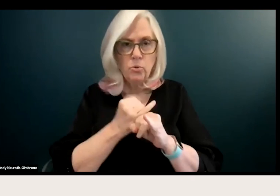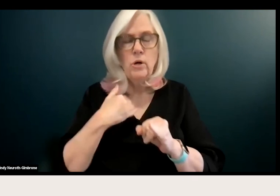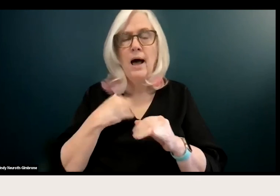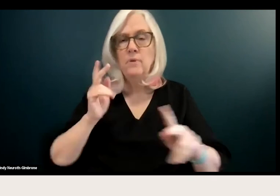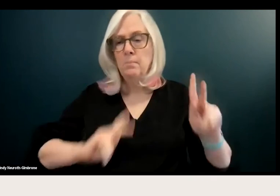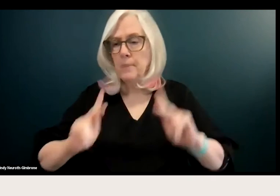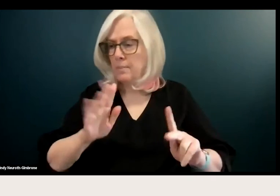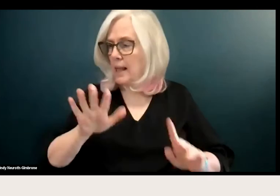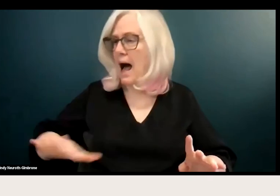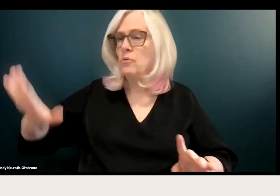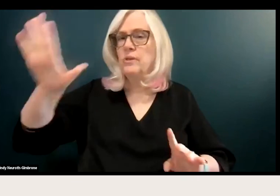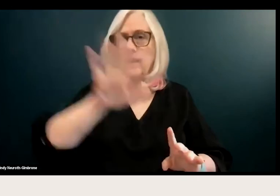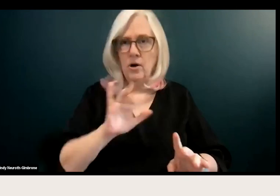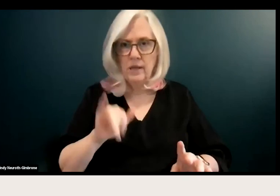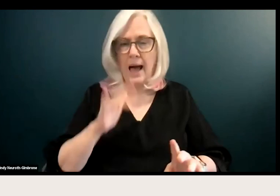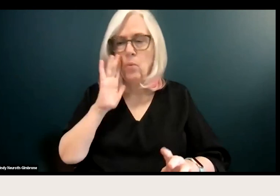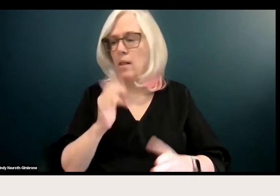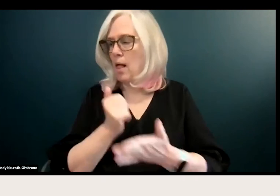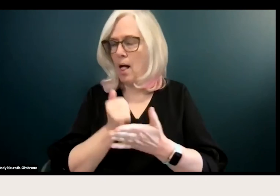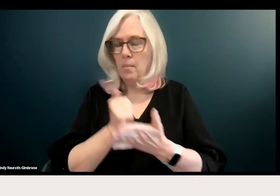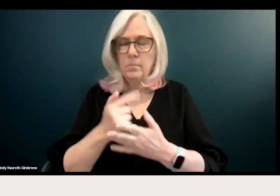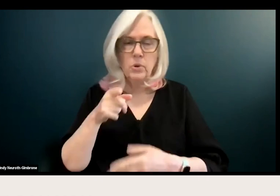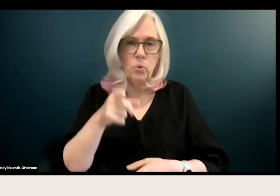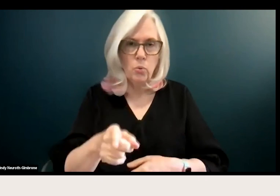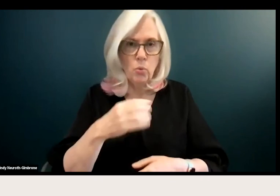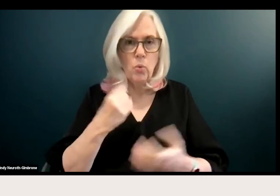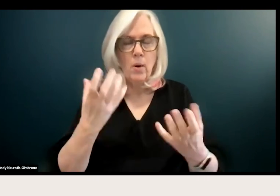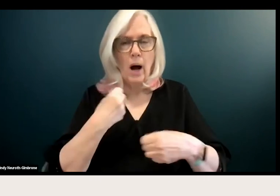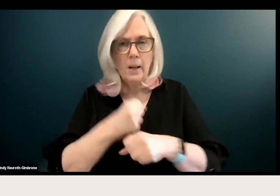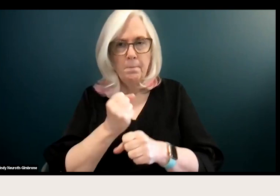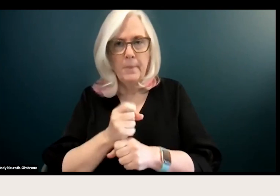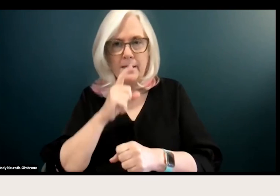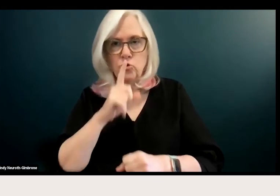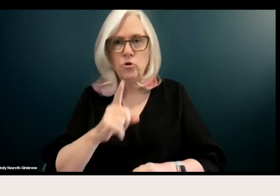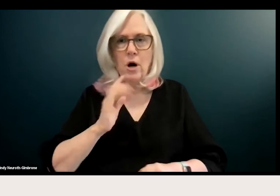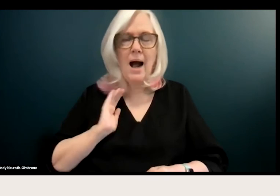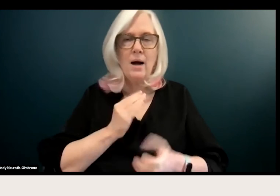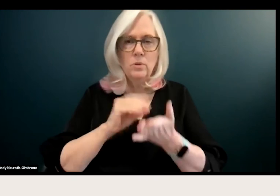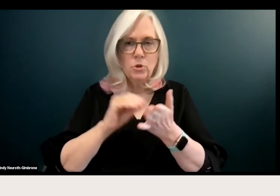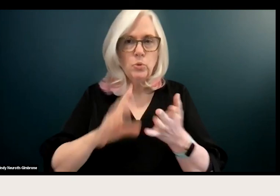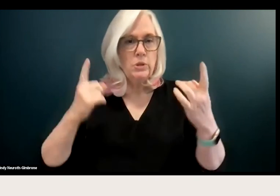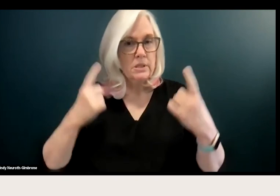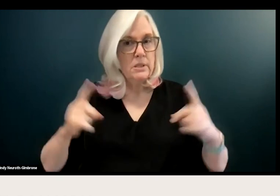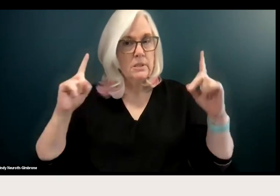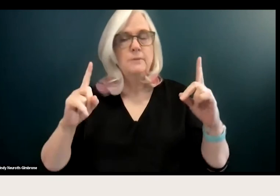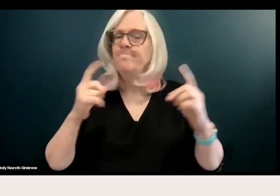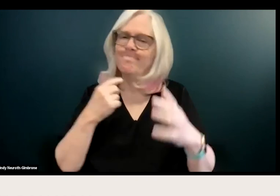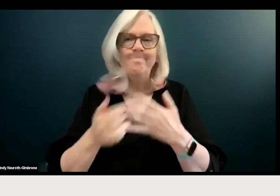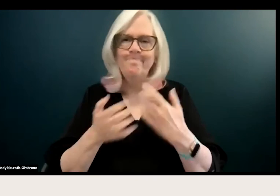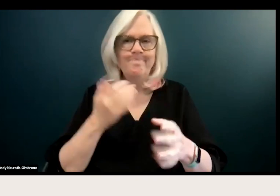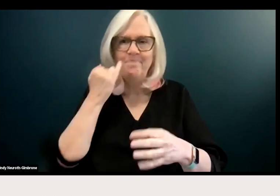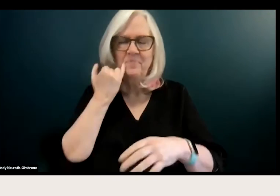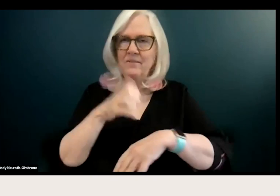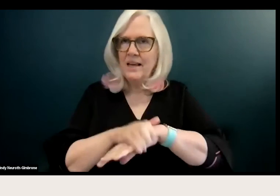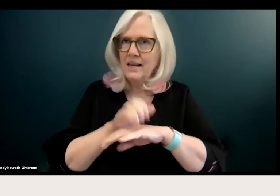overall, we really just want to make sure that our students succeed. That's what we're here for, whether they're, English language learning